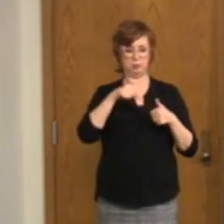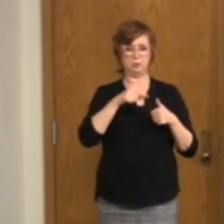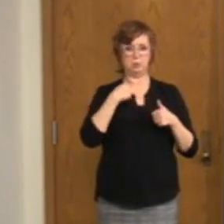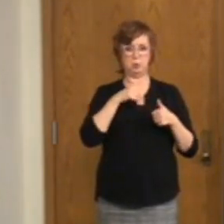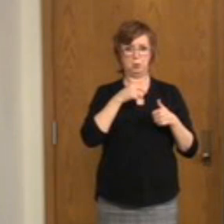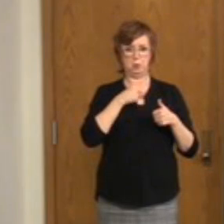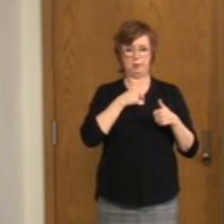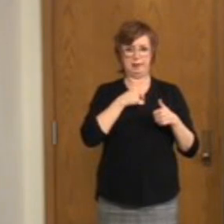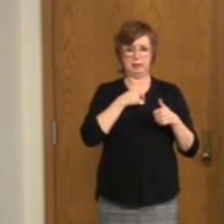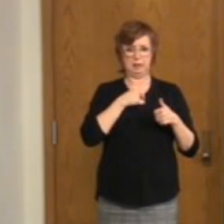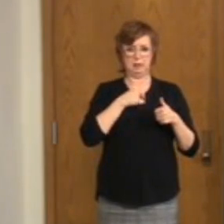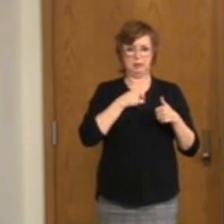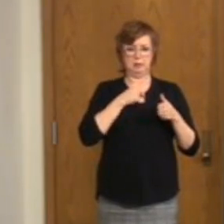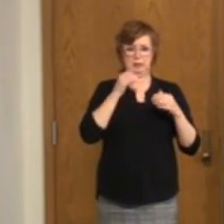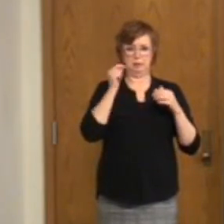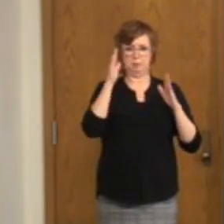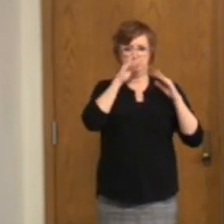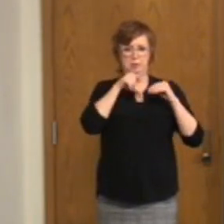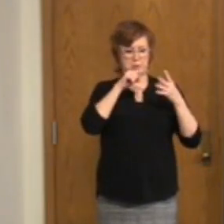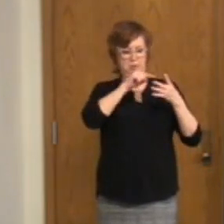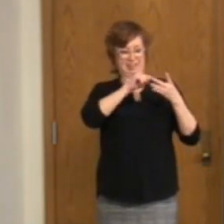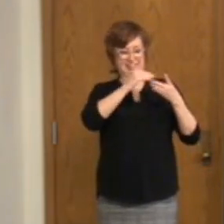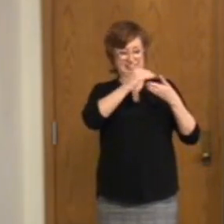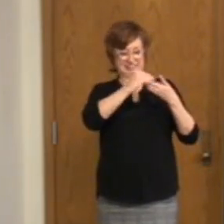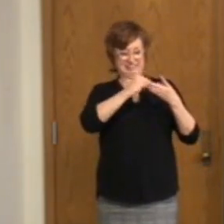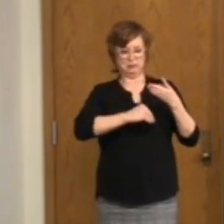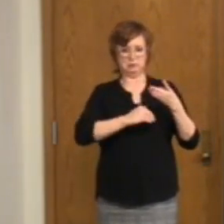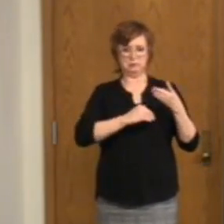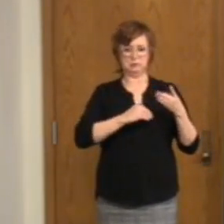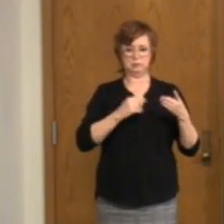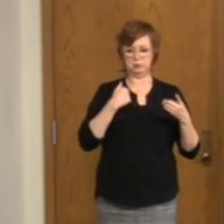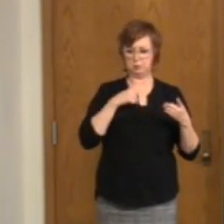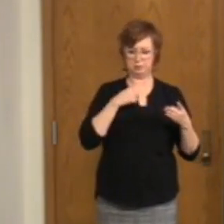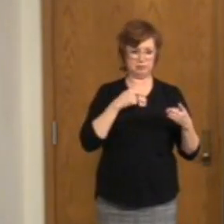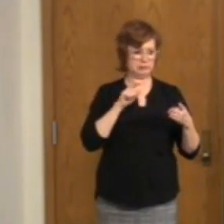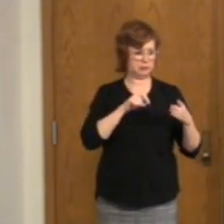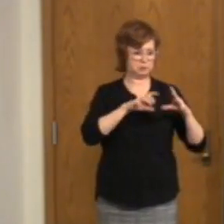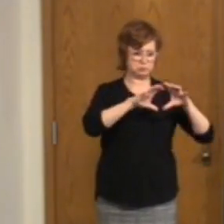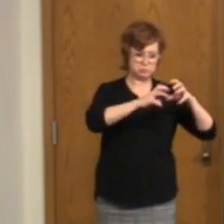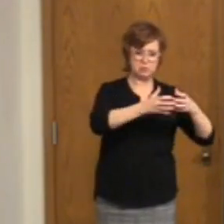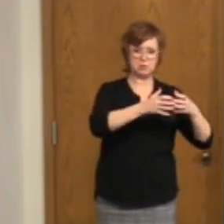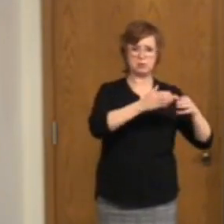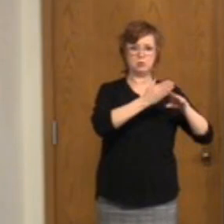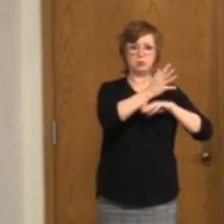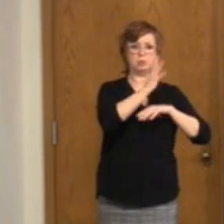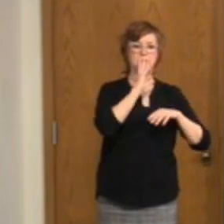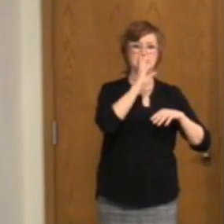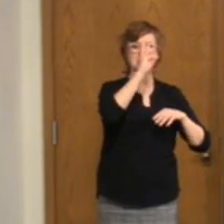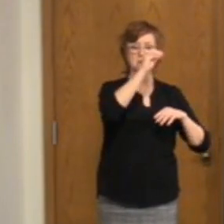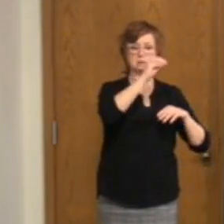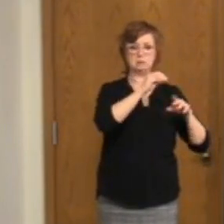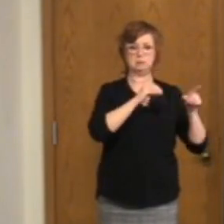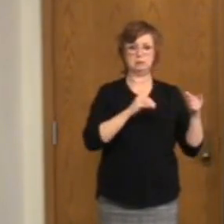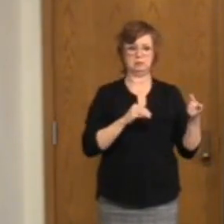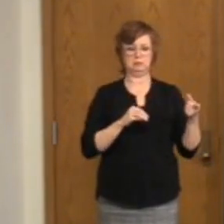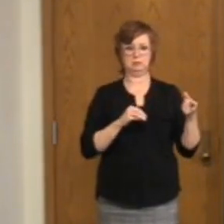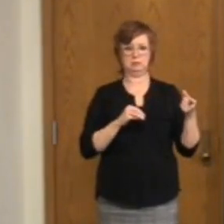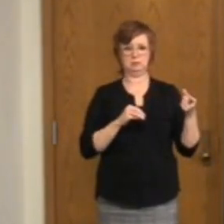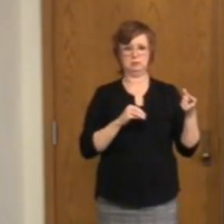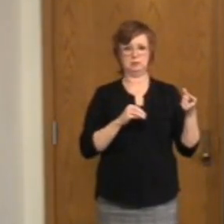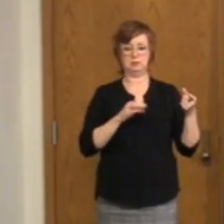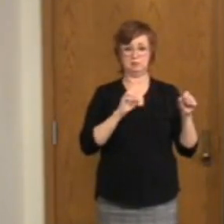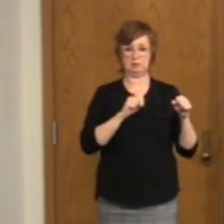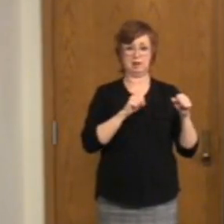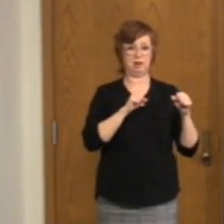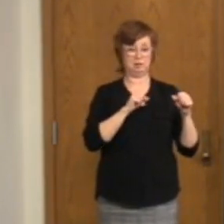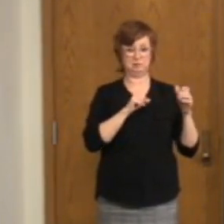months, vaccinate everyone 16 over, and then within another 4 to 6 weeks, by